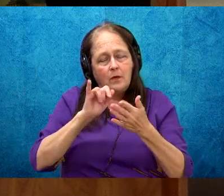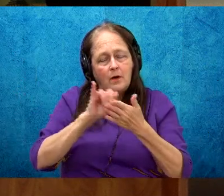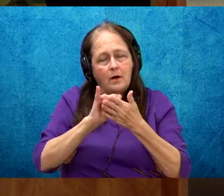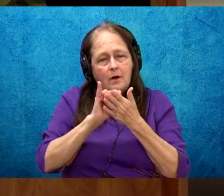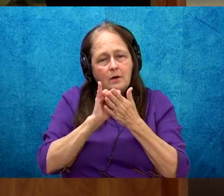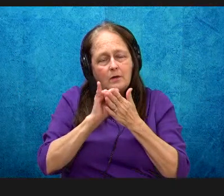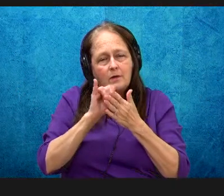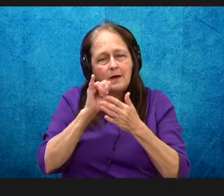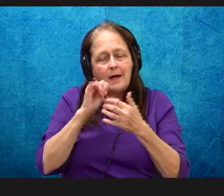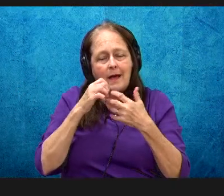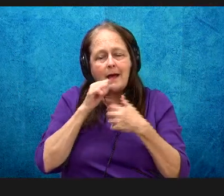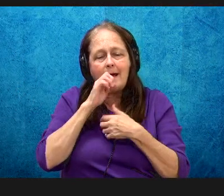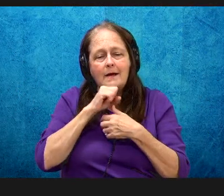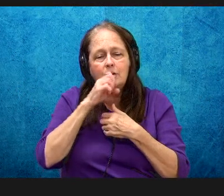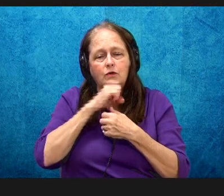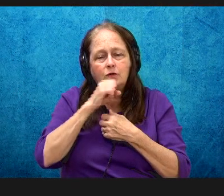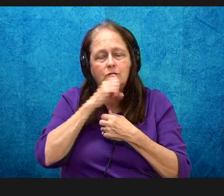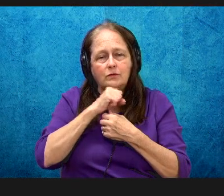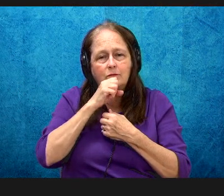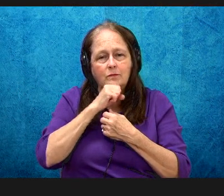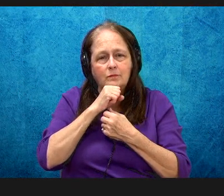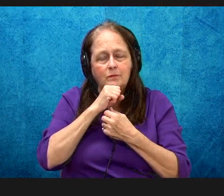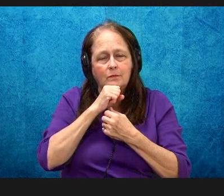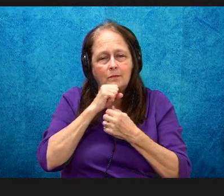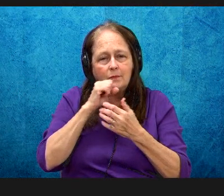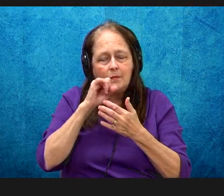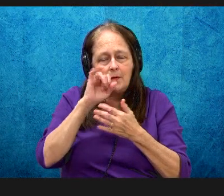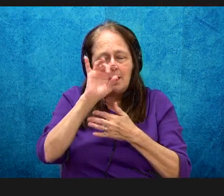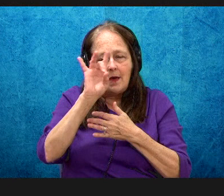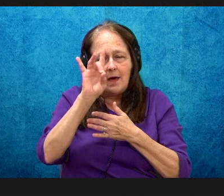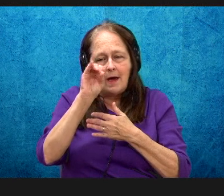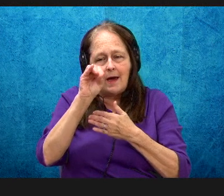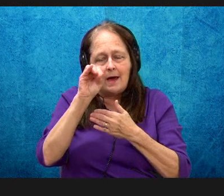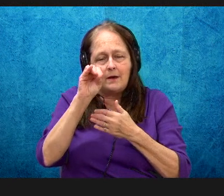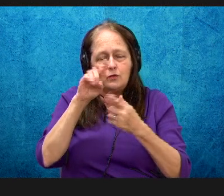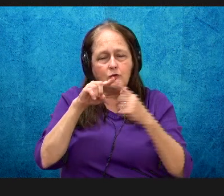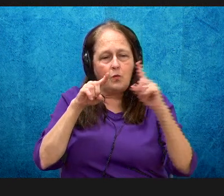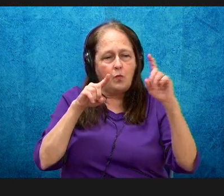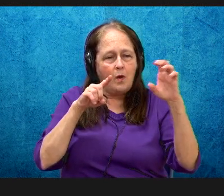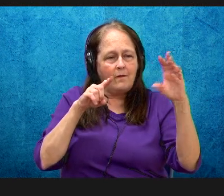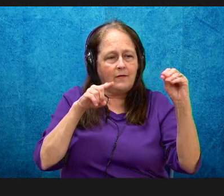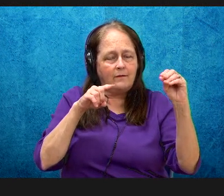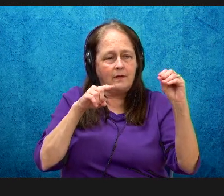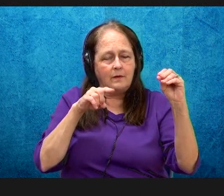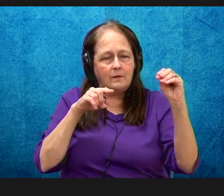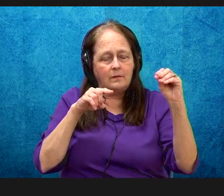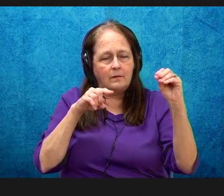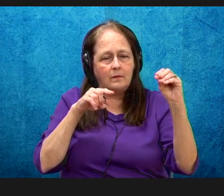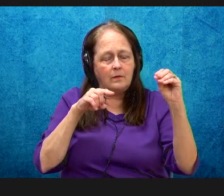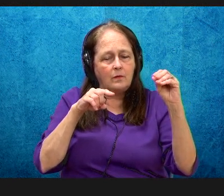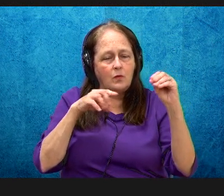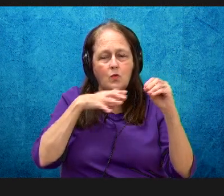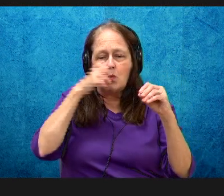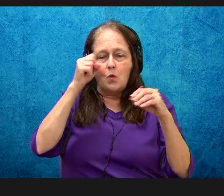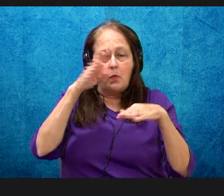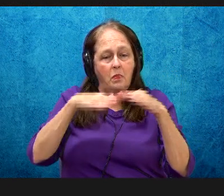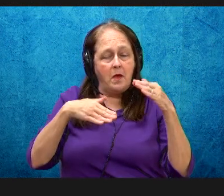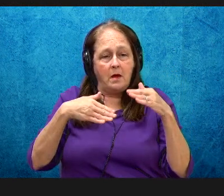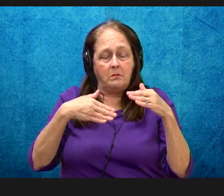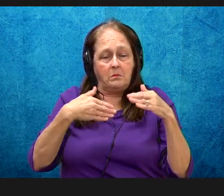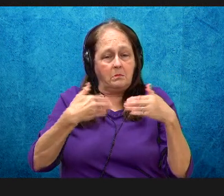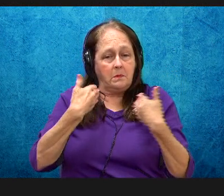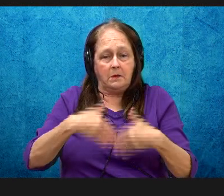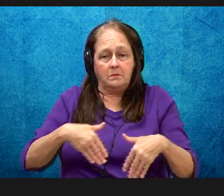their ages, 80 to 150, 20, even to 40, it's way older than me. You got to understand